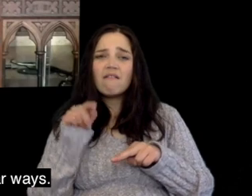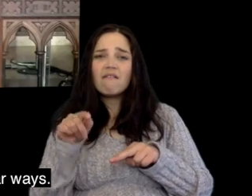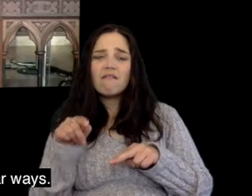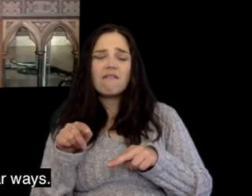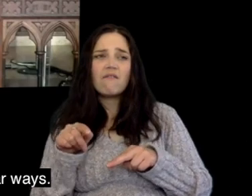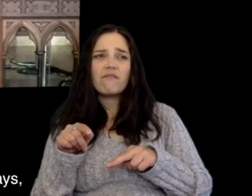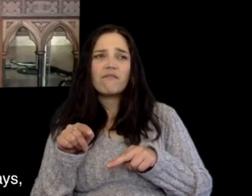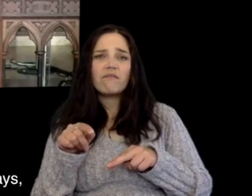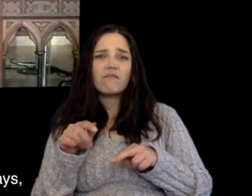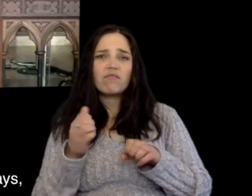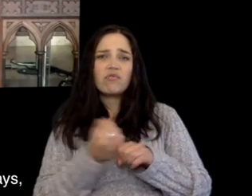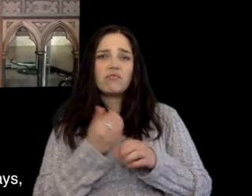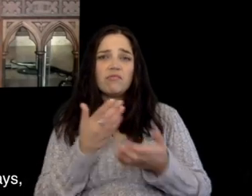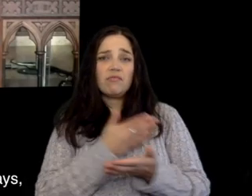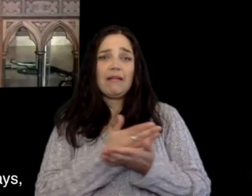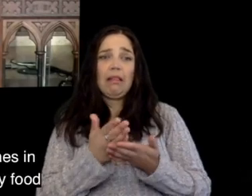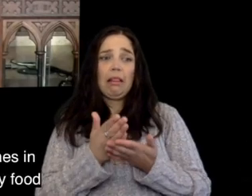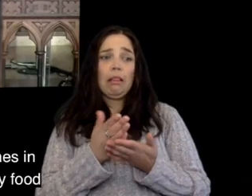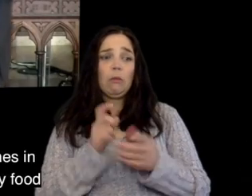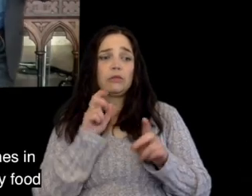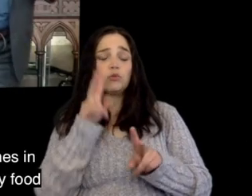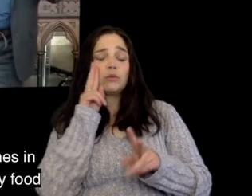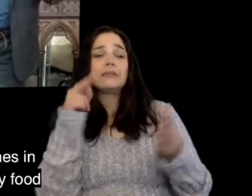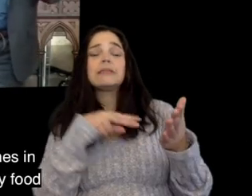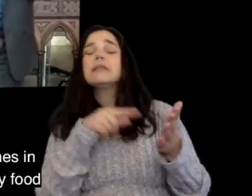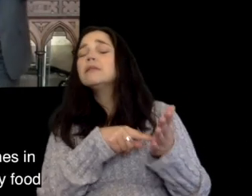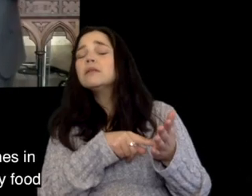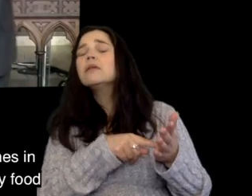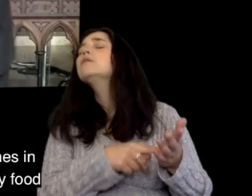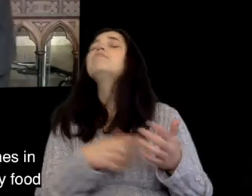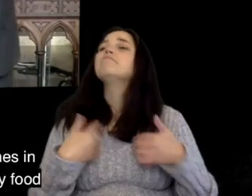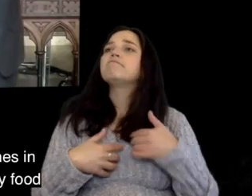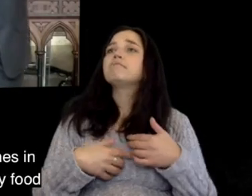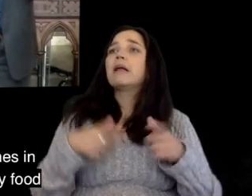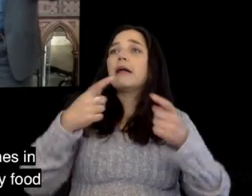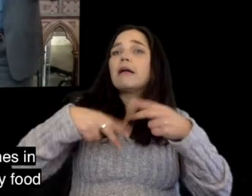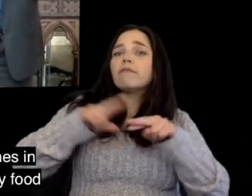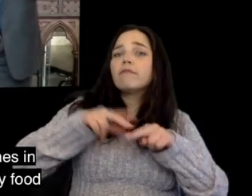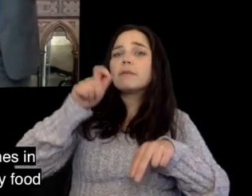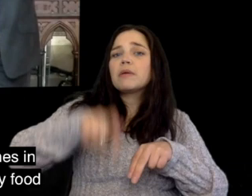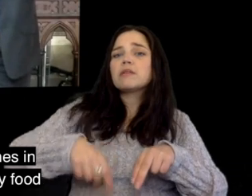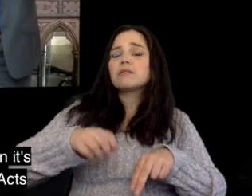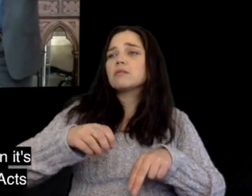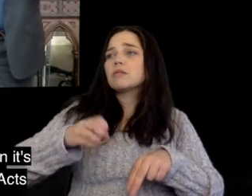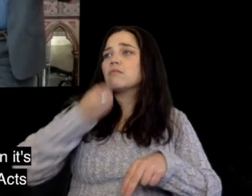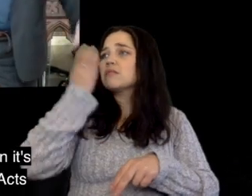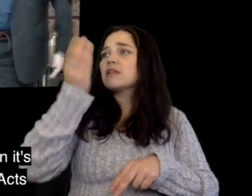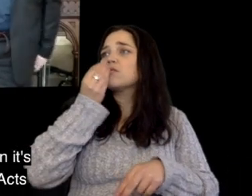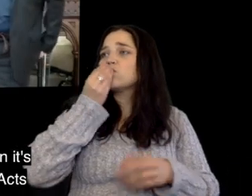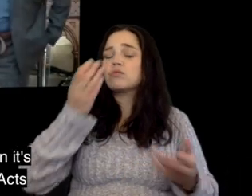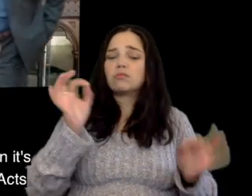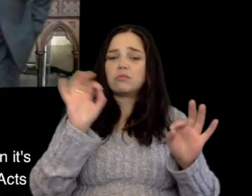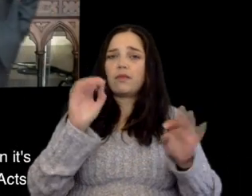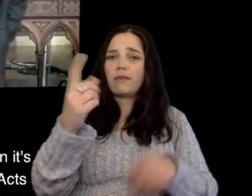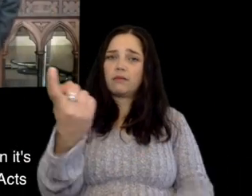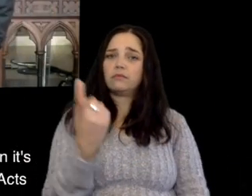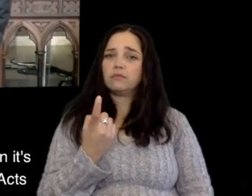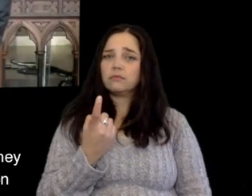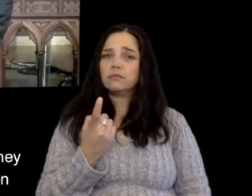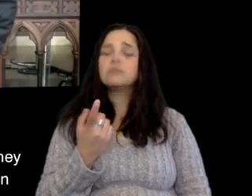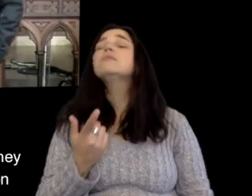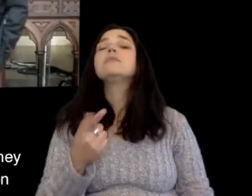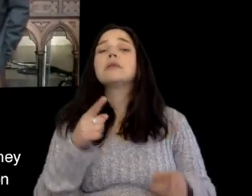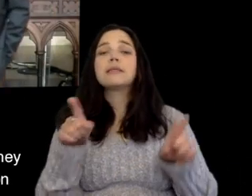this in very clear ways, it's interesting he says, if the person that comes in doesn't have their daily food, and that